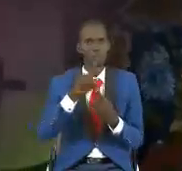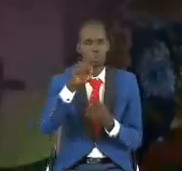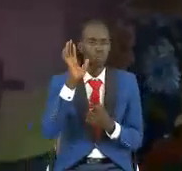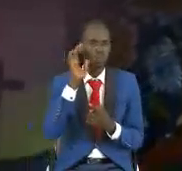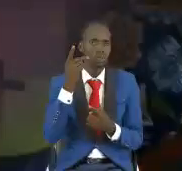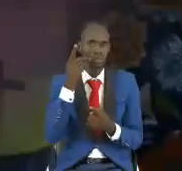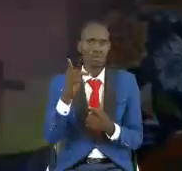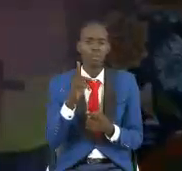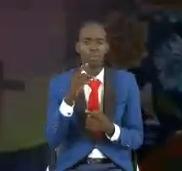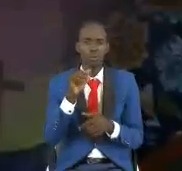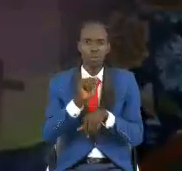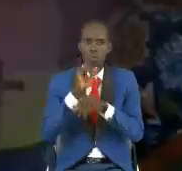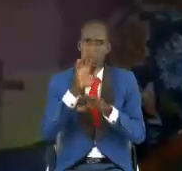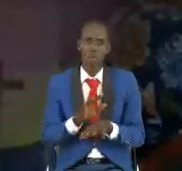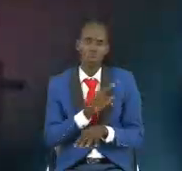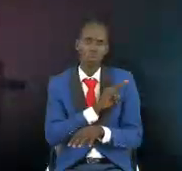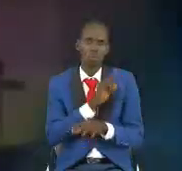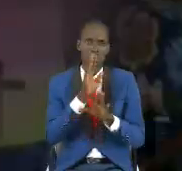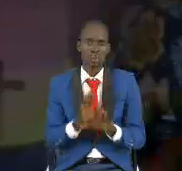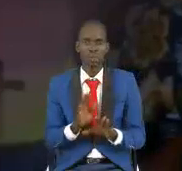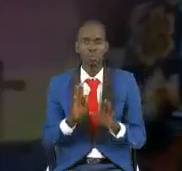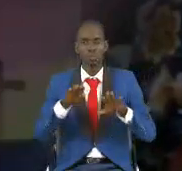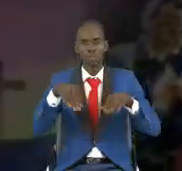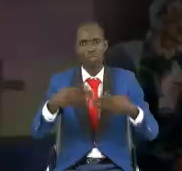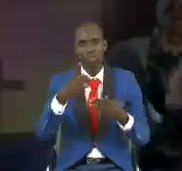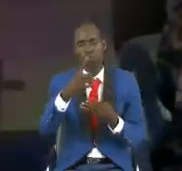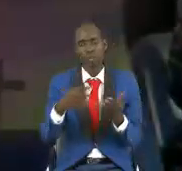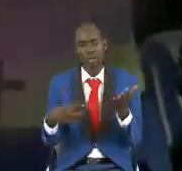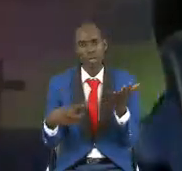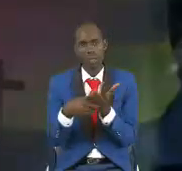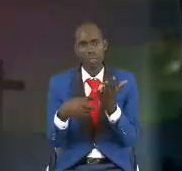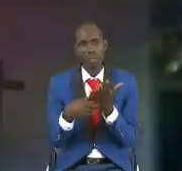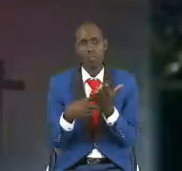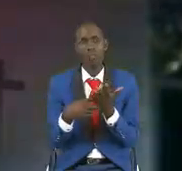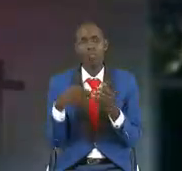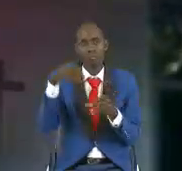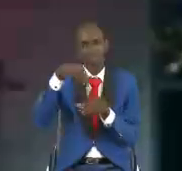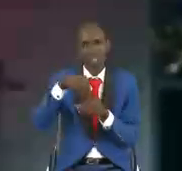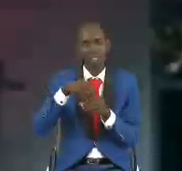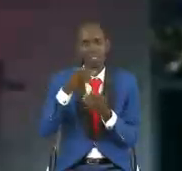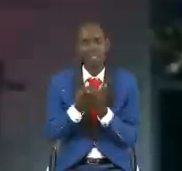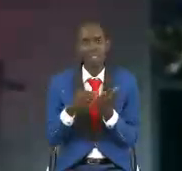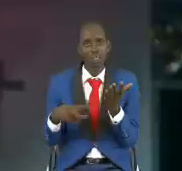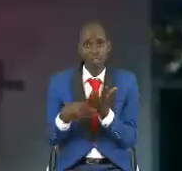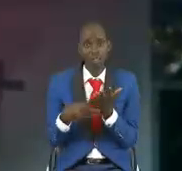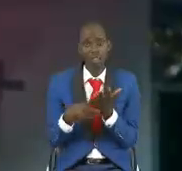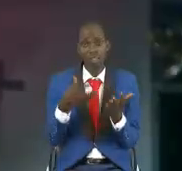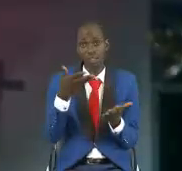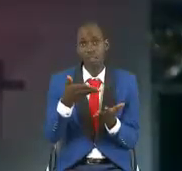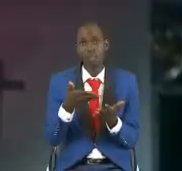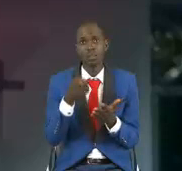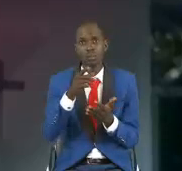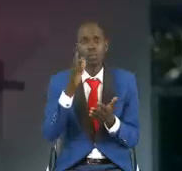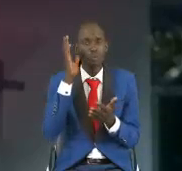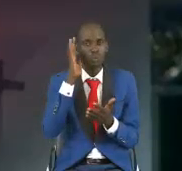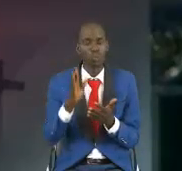They will give you a card, and inside that card, you will just put down your